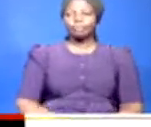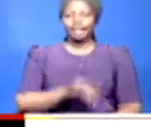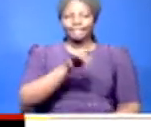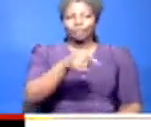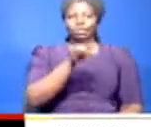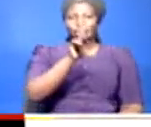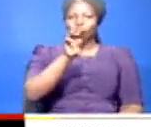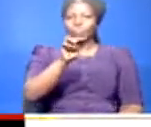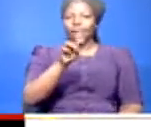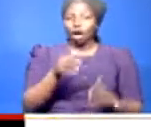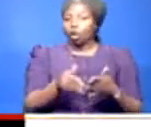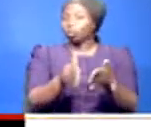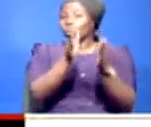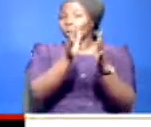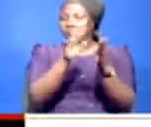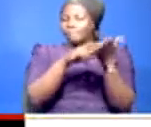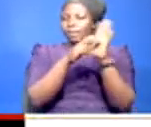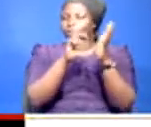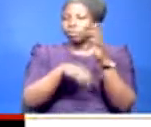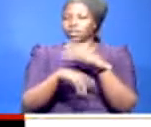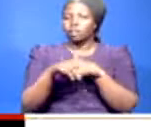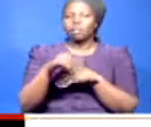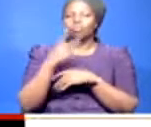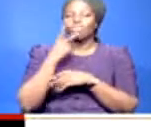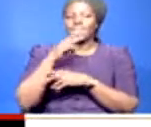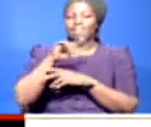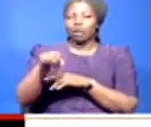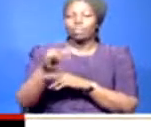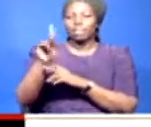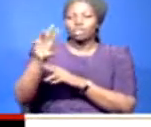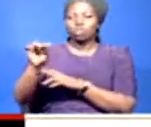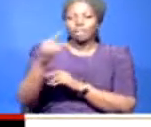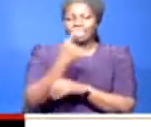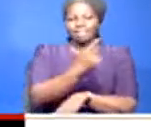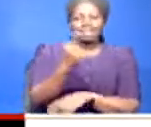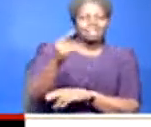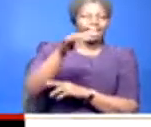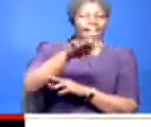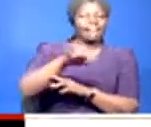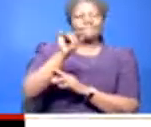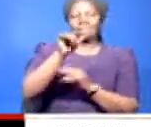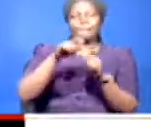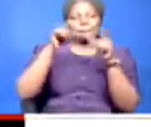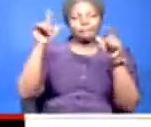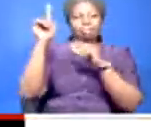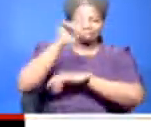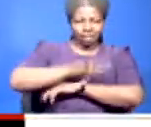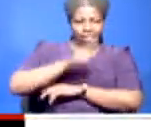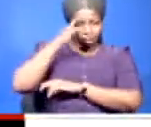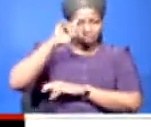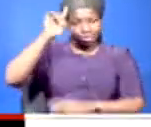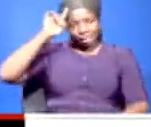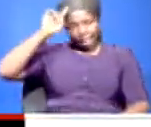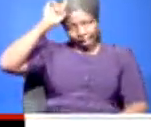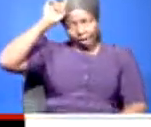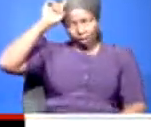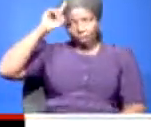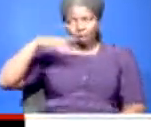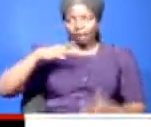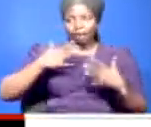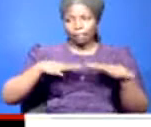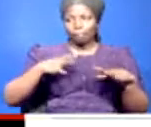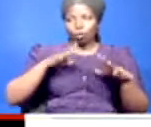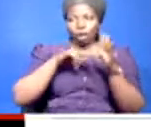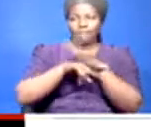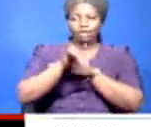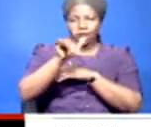means about 200 kilometers in every constituency. This will be a big deal for Nyandarua. Yeah. The people in the lower cadre,